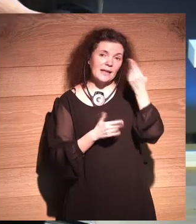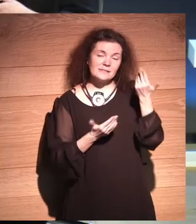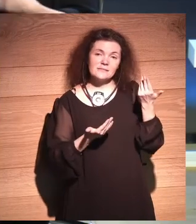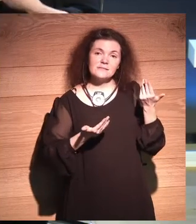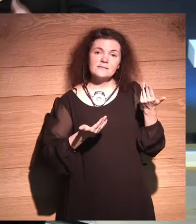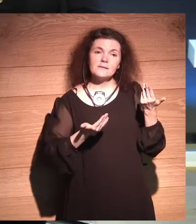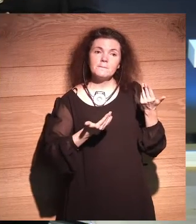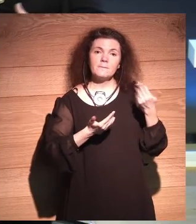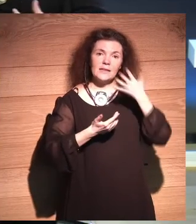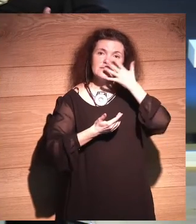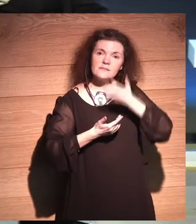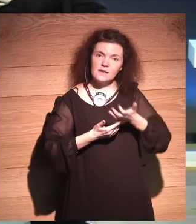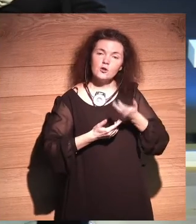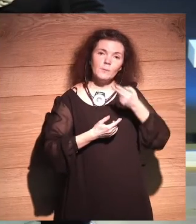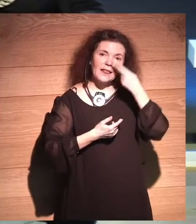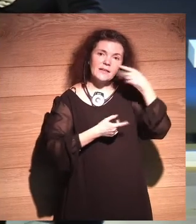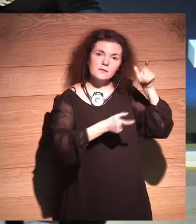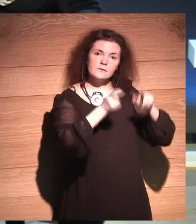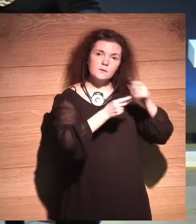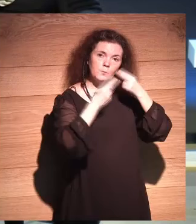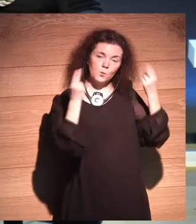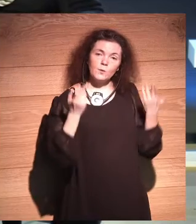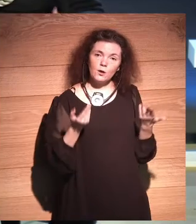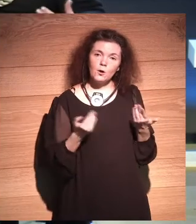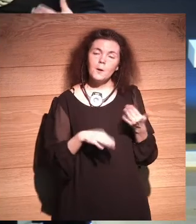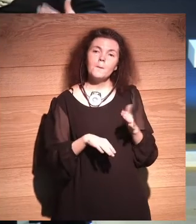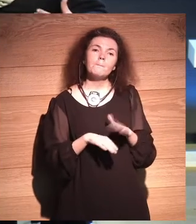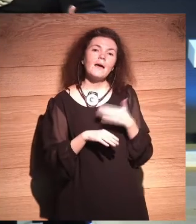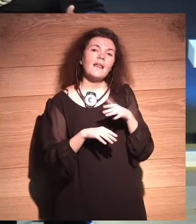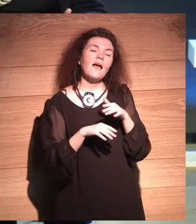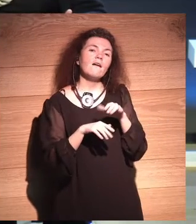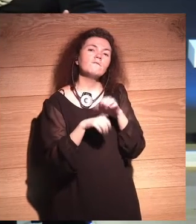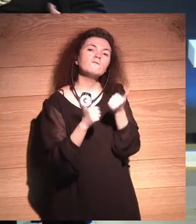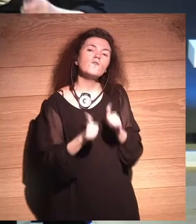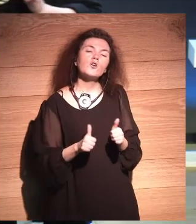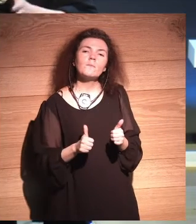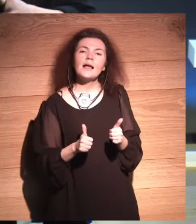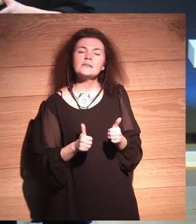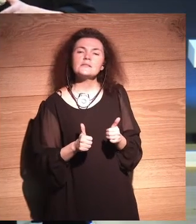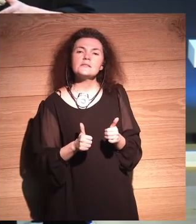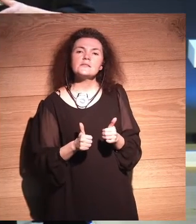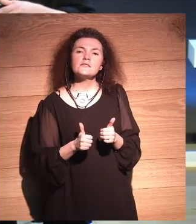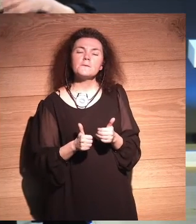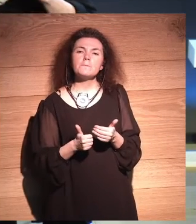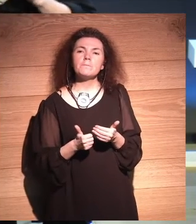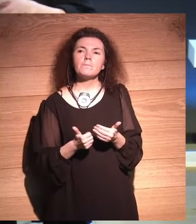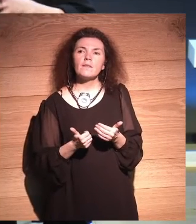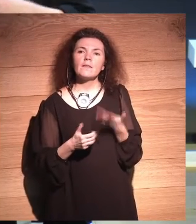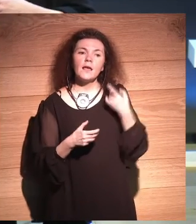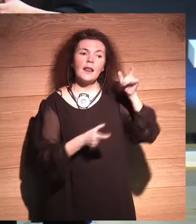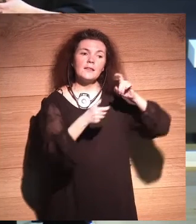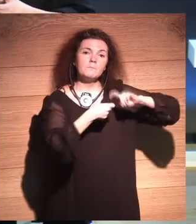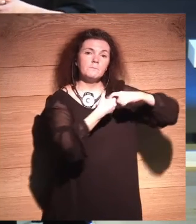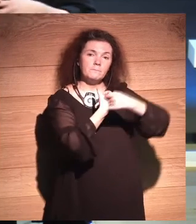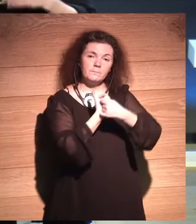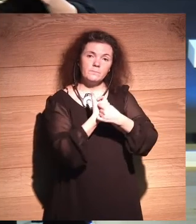and civic forms of engagement and of participation. So I think we're going to see a combination of technological solutions, but it would be naive